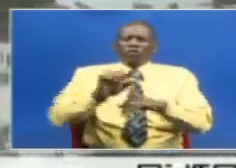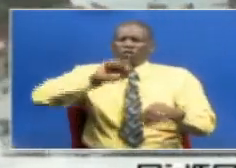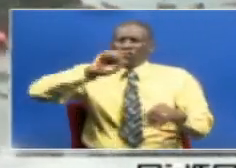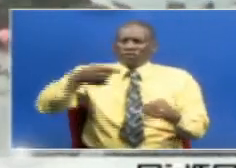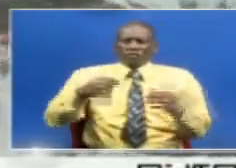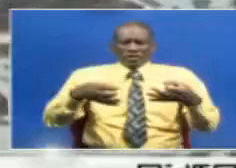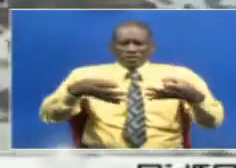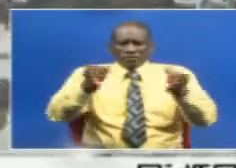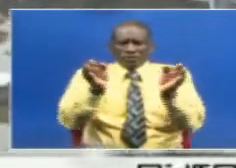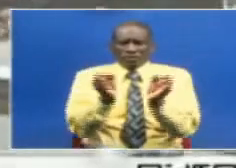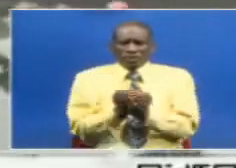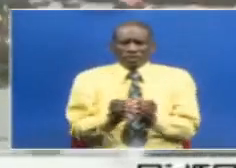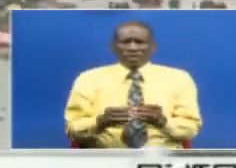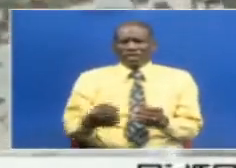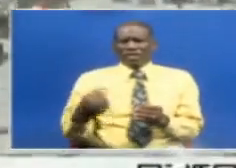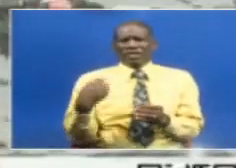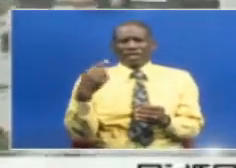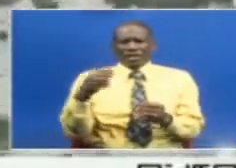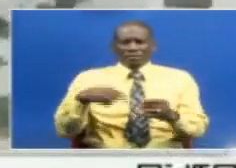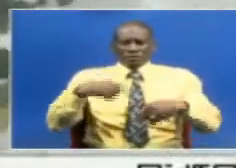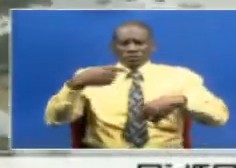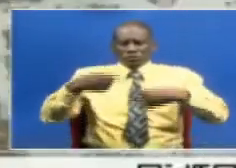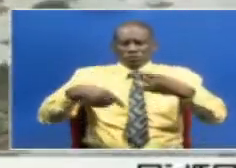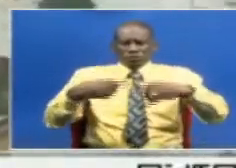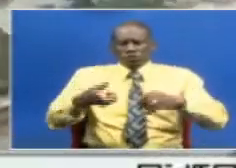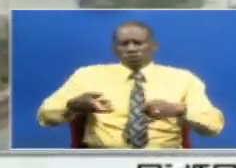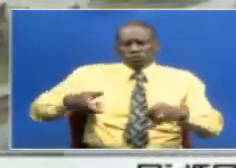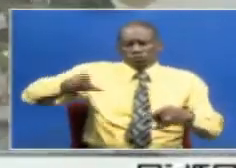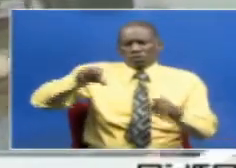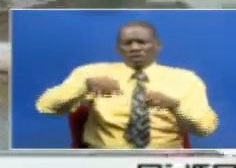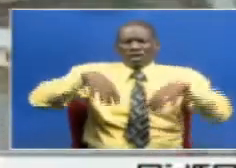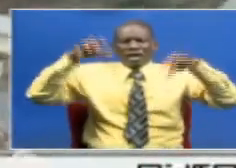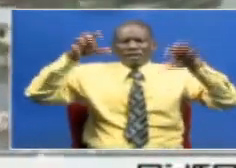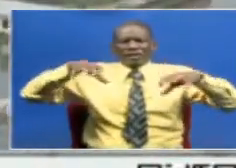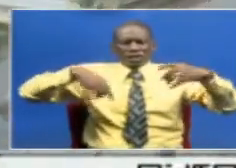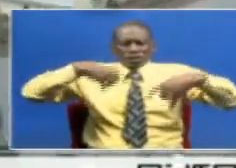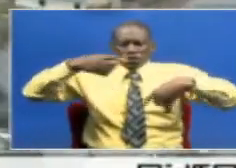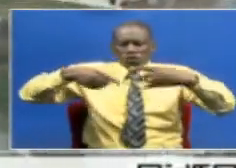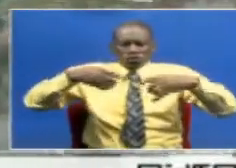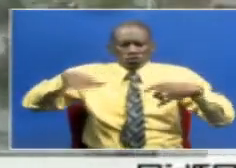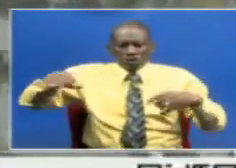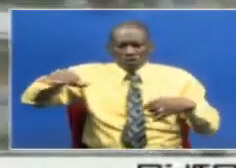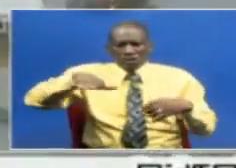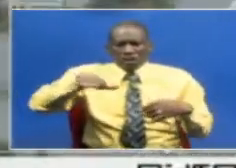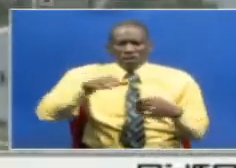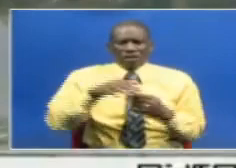humanitarian agencies, the numbers are likely to rise as the rains continue to pound the area.